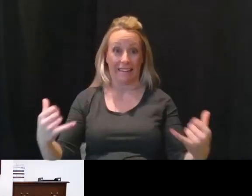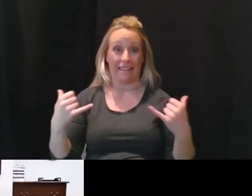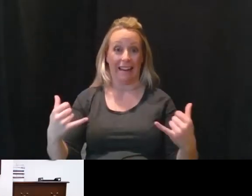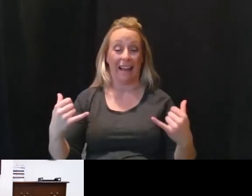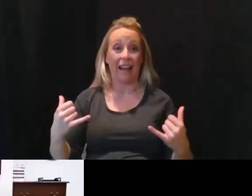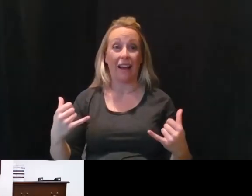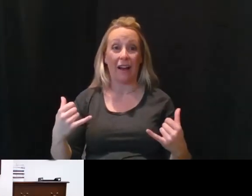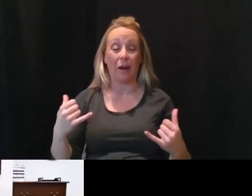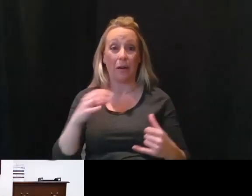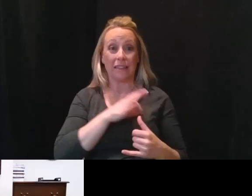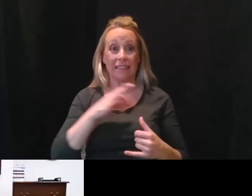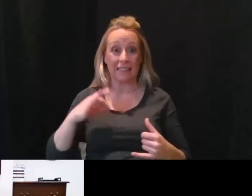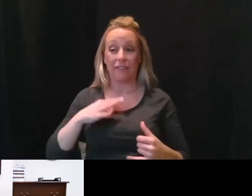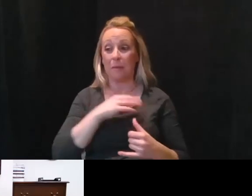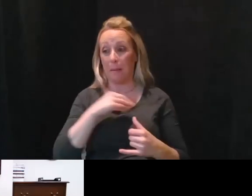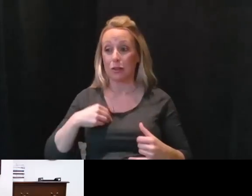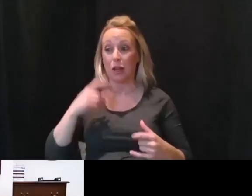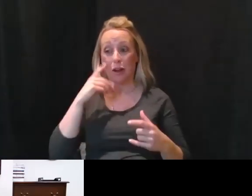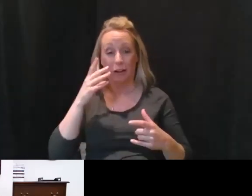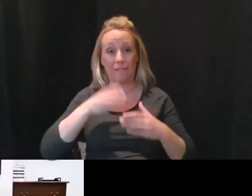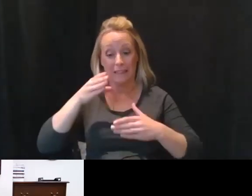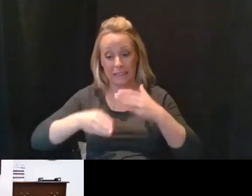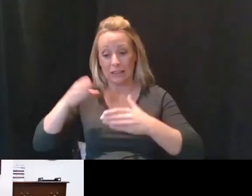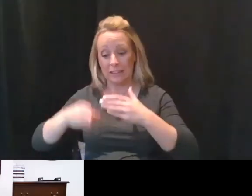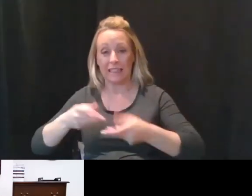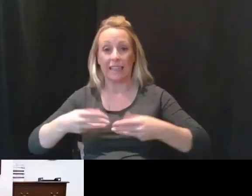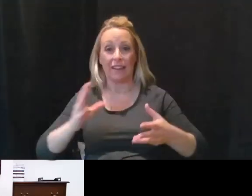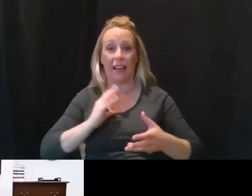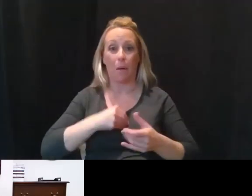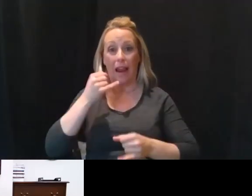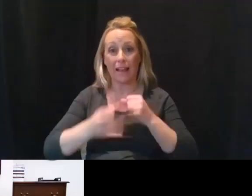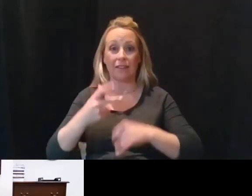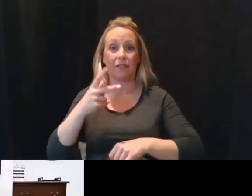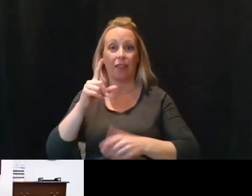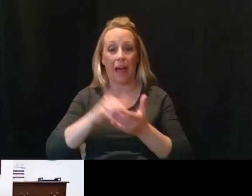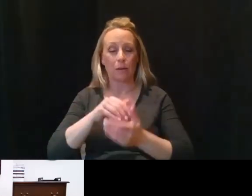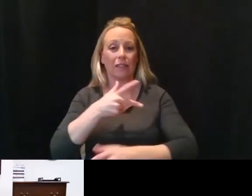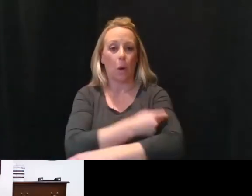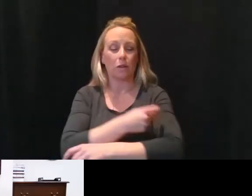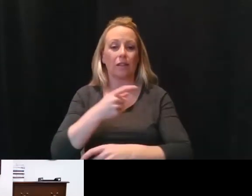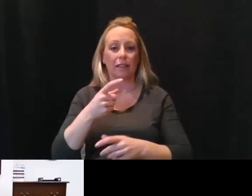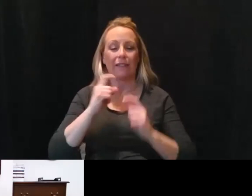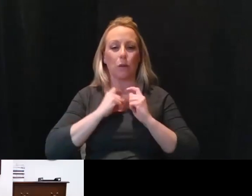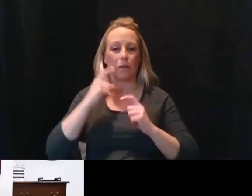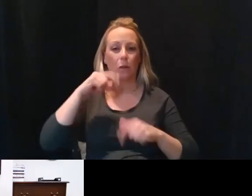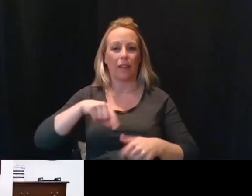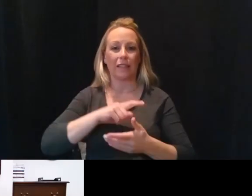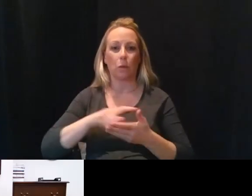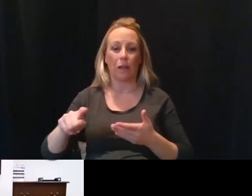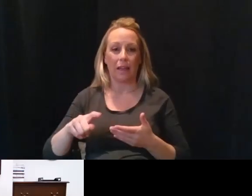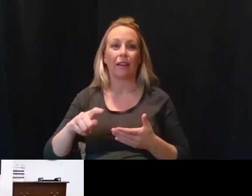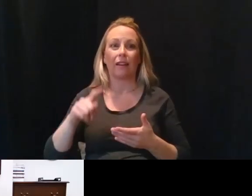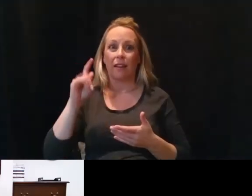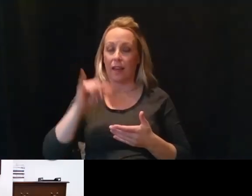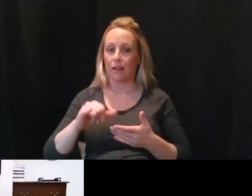Department staff members are finishing up giving the last of our 1,000 doses allotted to us for this week. This is a Herculean